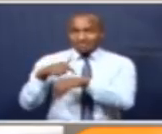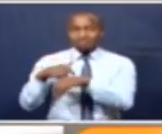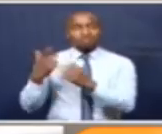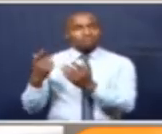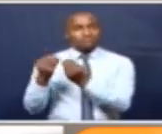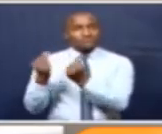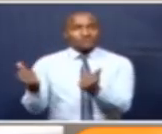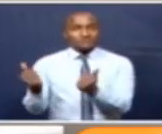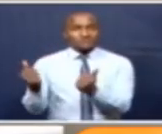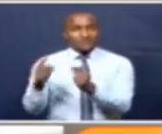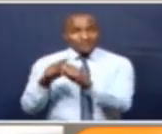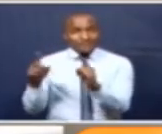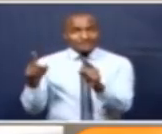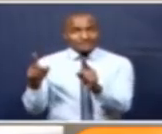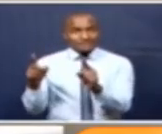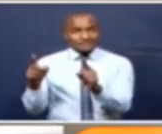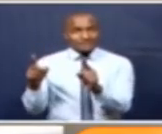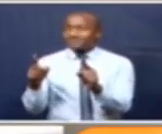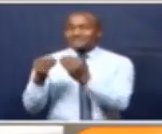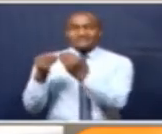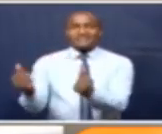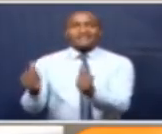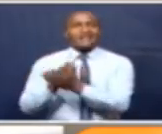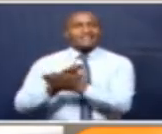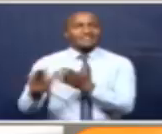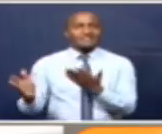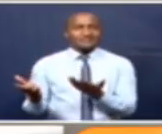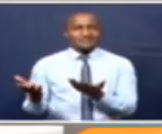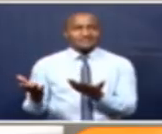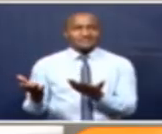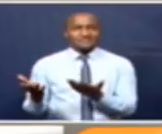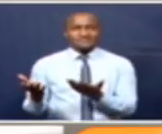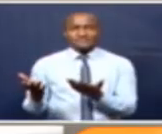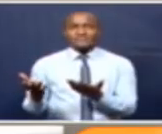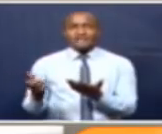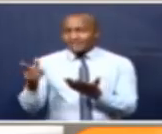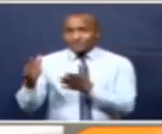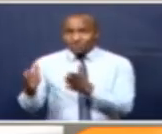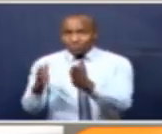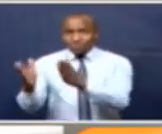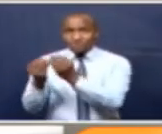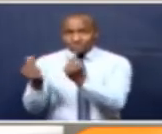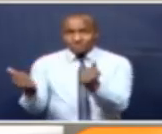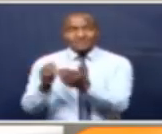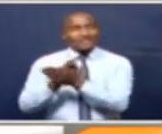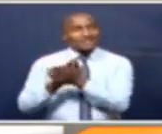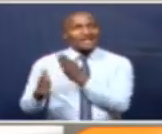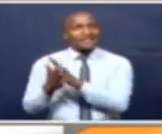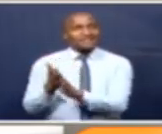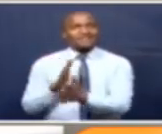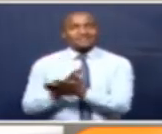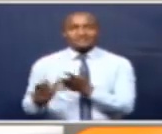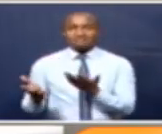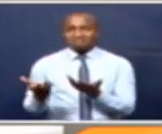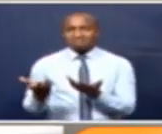fix. But we've not lived up to that call. We've not lived up to that opportunity that was given to us to be able to deliver a